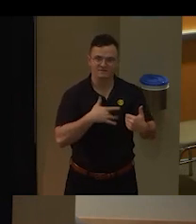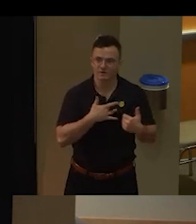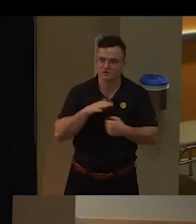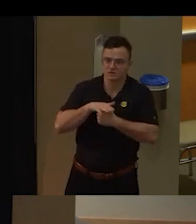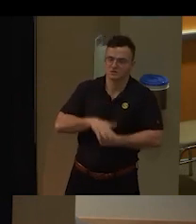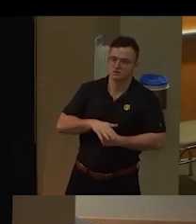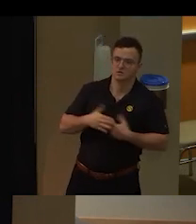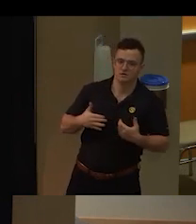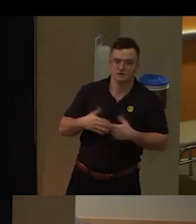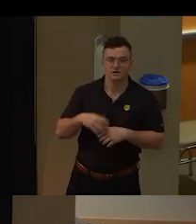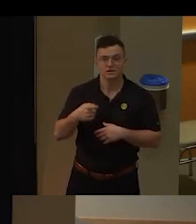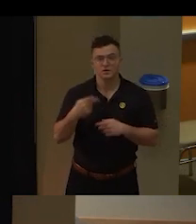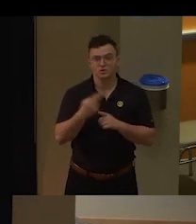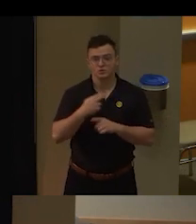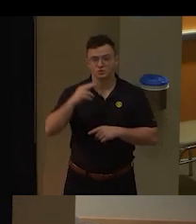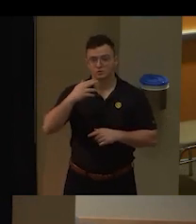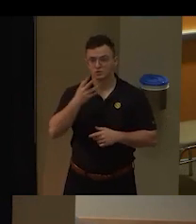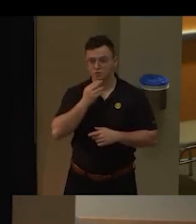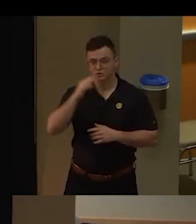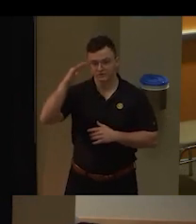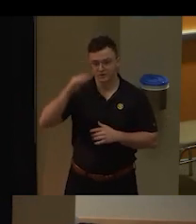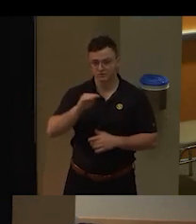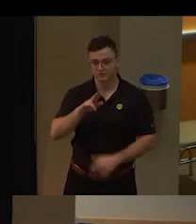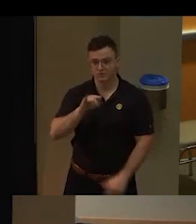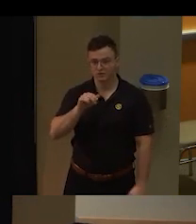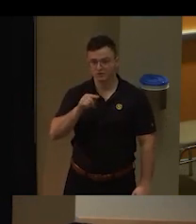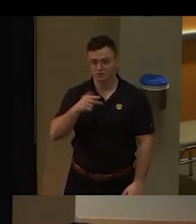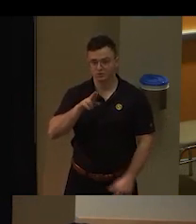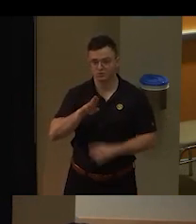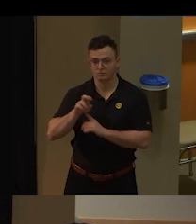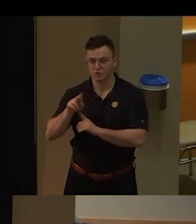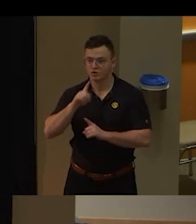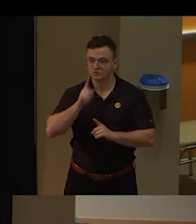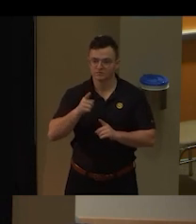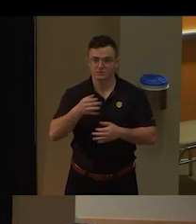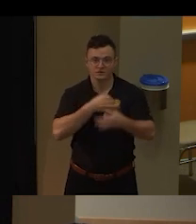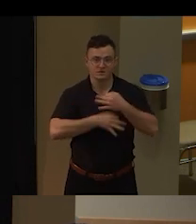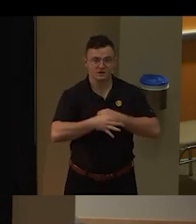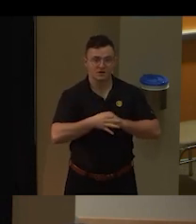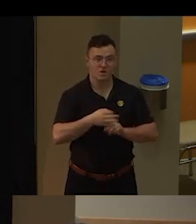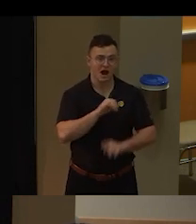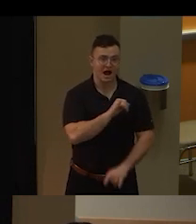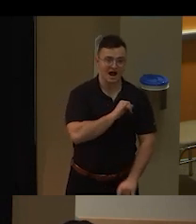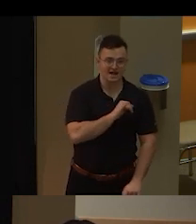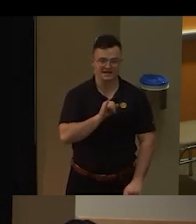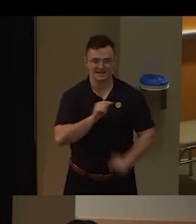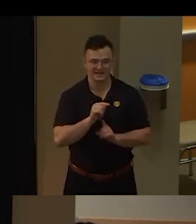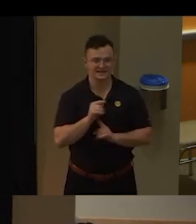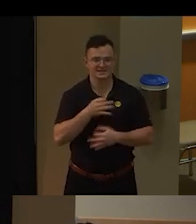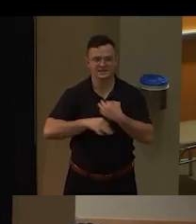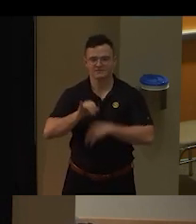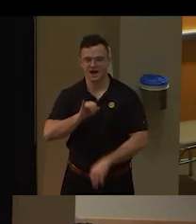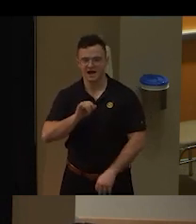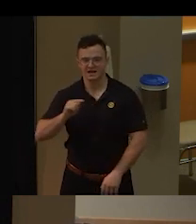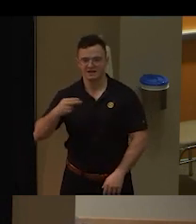Segregation, to use the terminology of Jewish philosopher Martin Buber, substitutes an I-it relationship for an I-thou